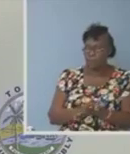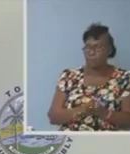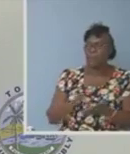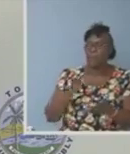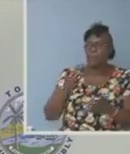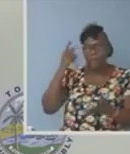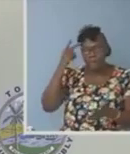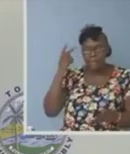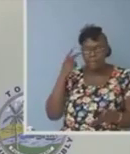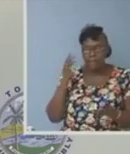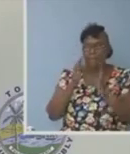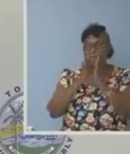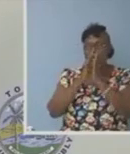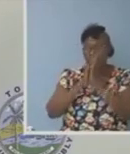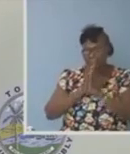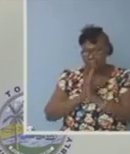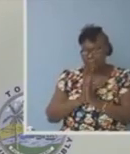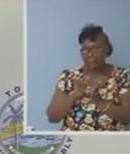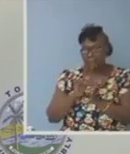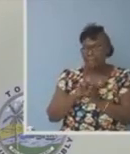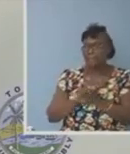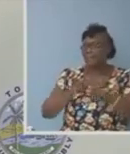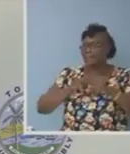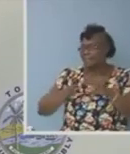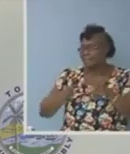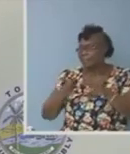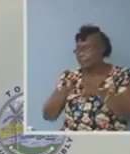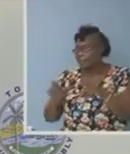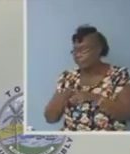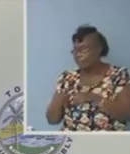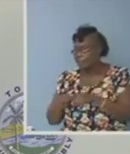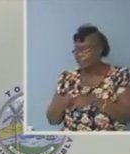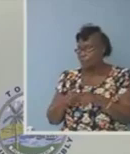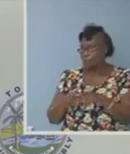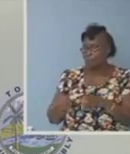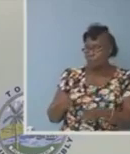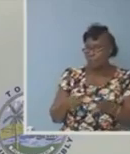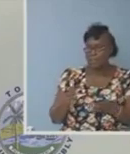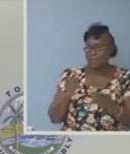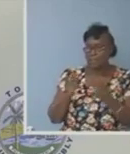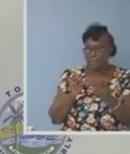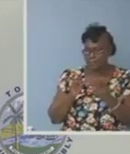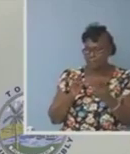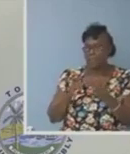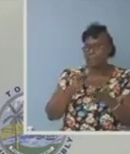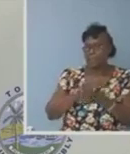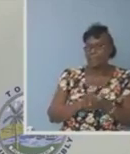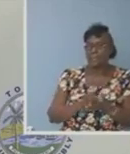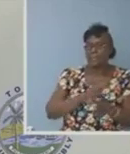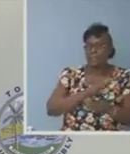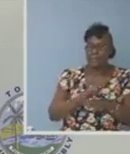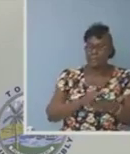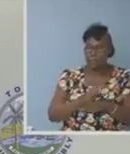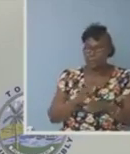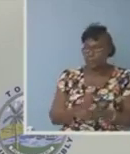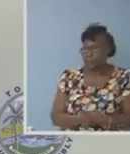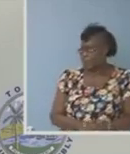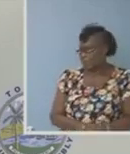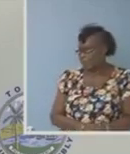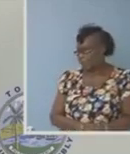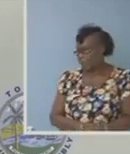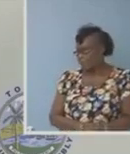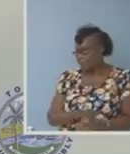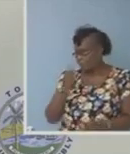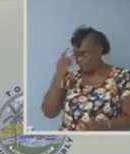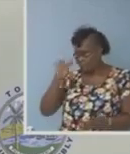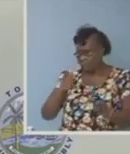advised that there are several other avenues on the internet that they can utilize. For example,